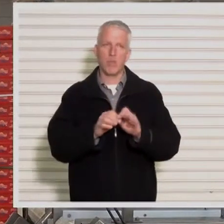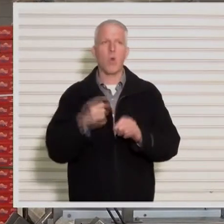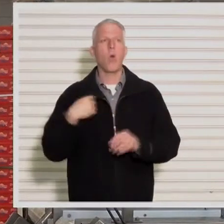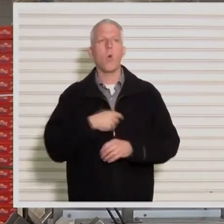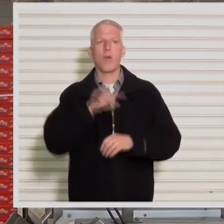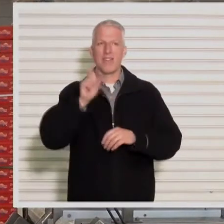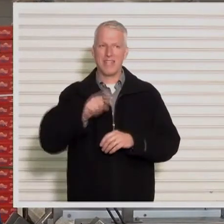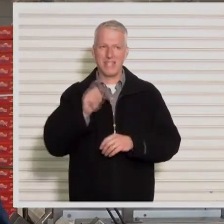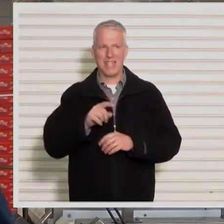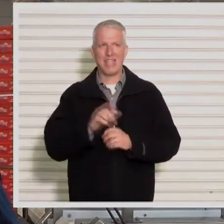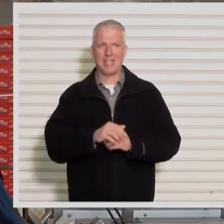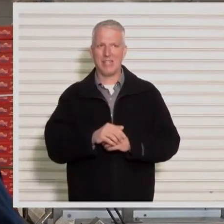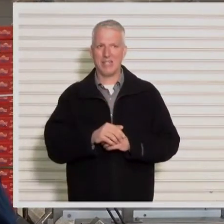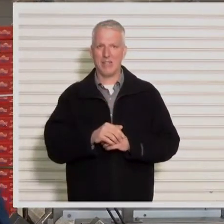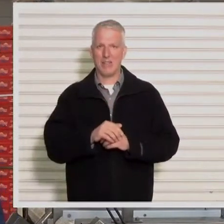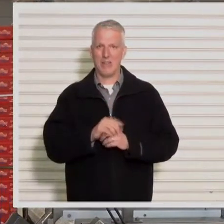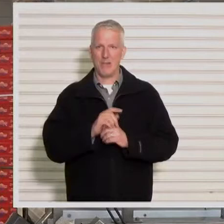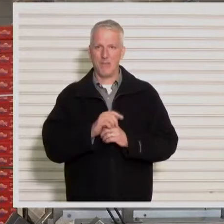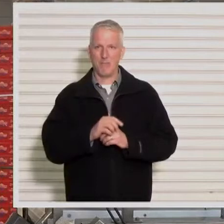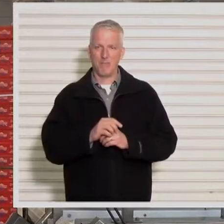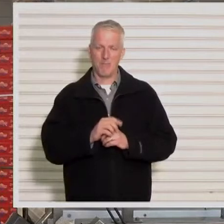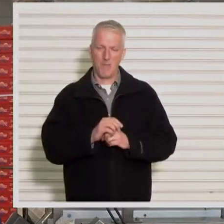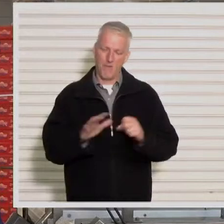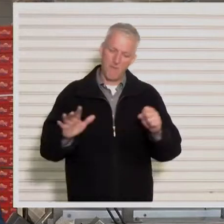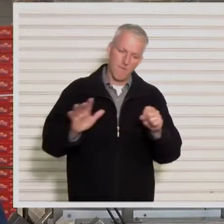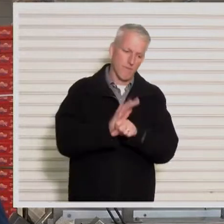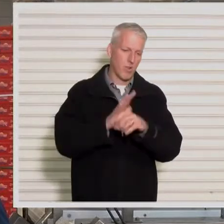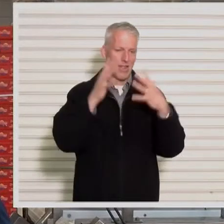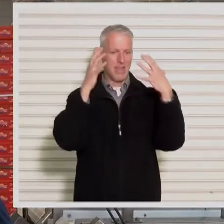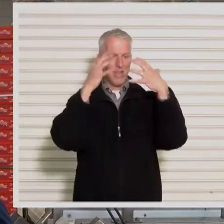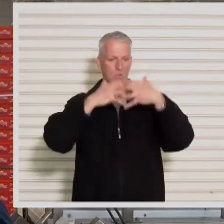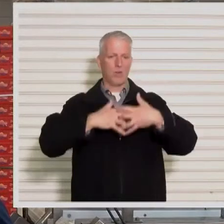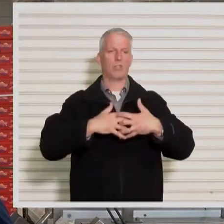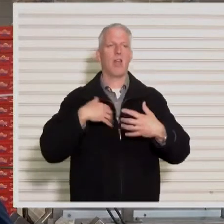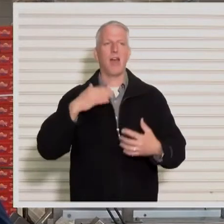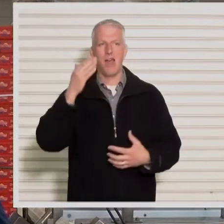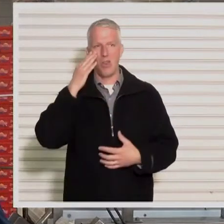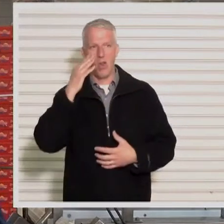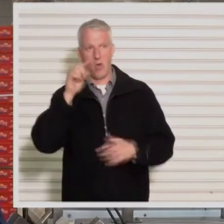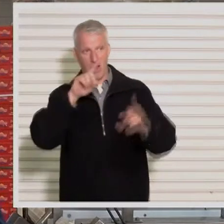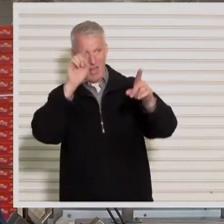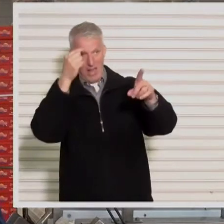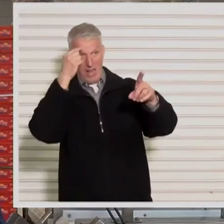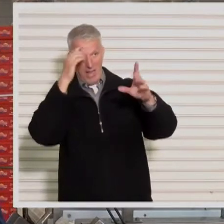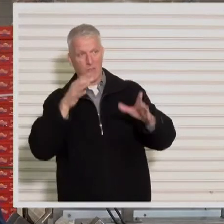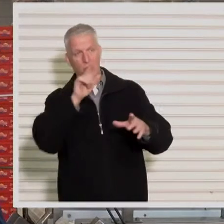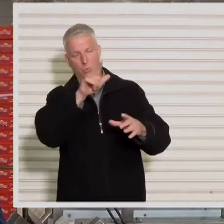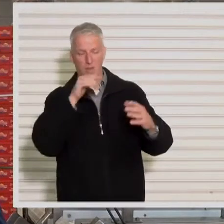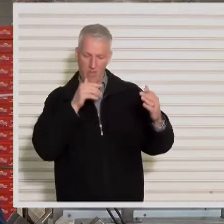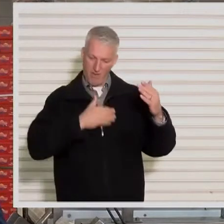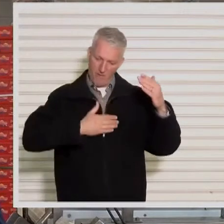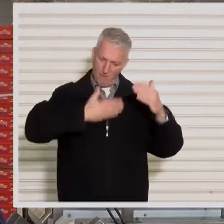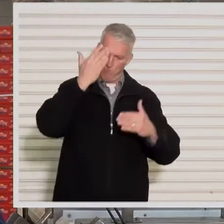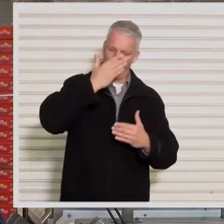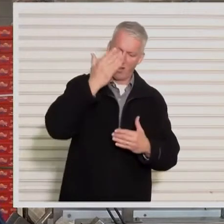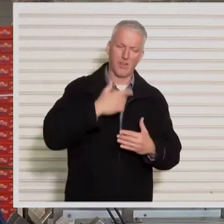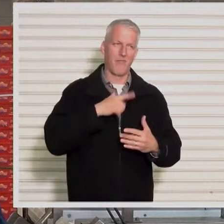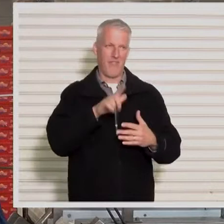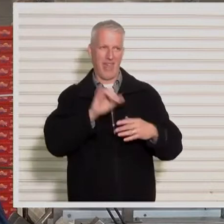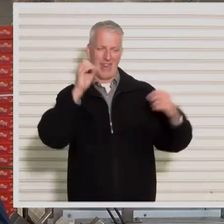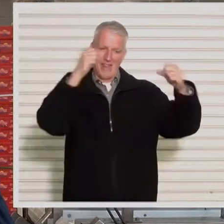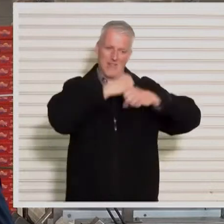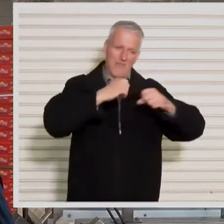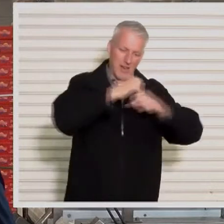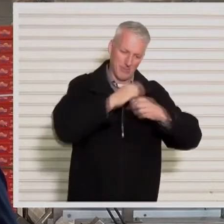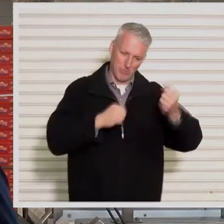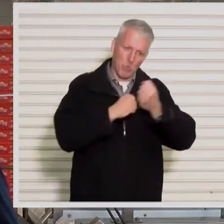need comprehensive immigration reform. And I also know that Governor Newsom, you've been at the forefront of that fight as well.